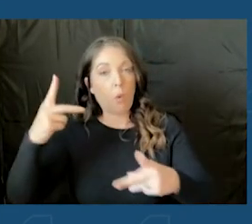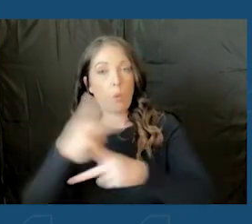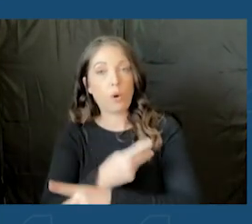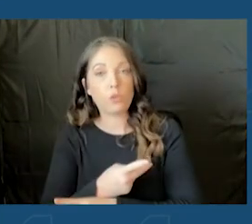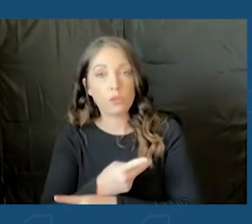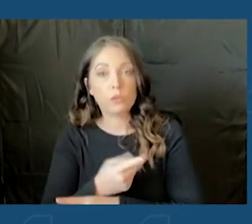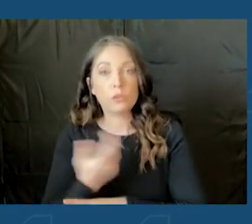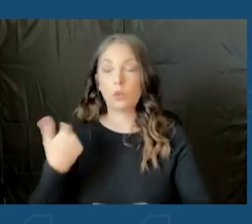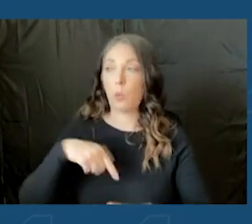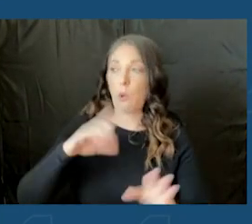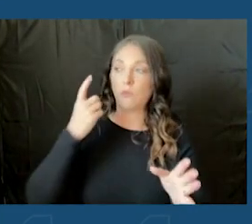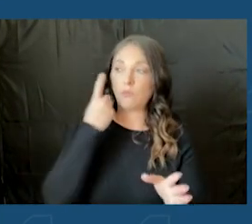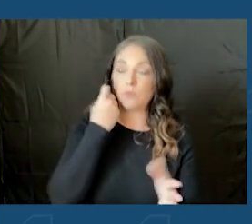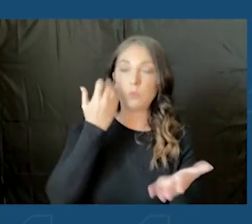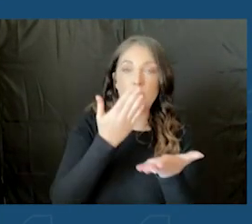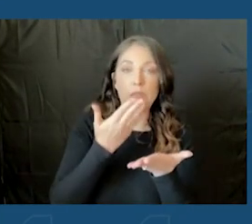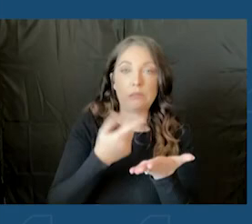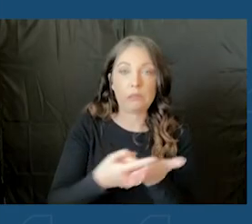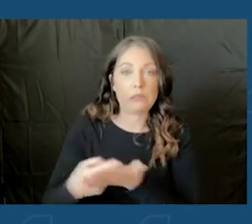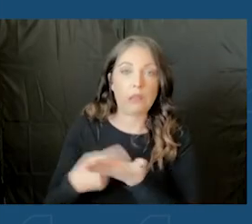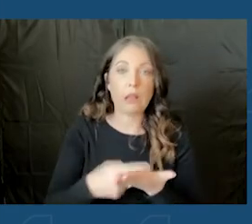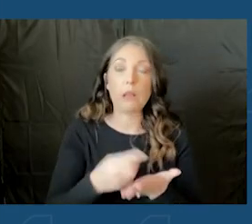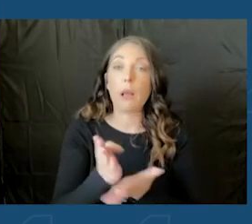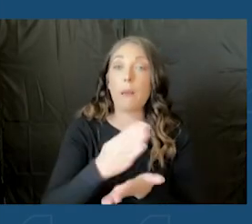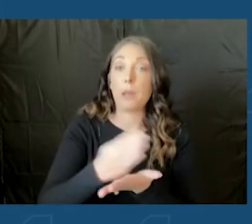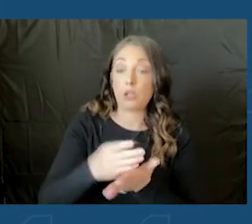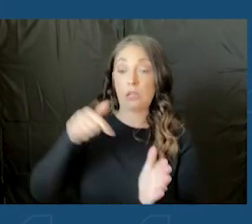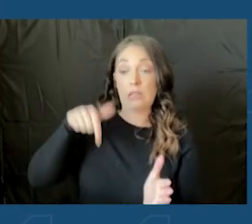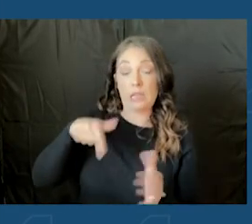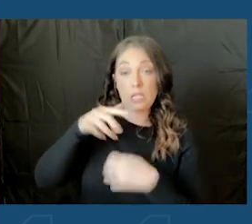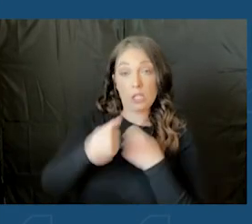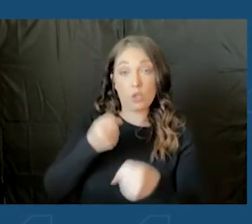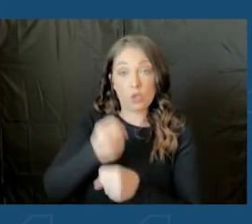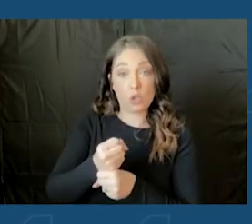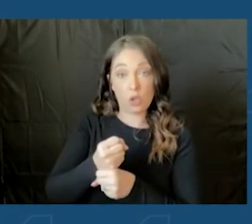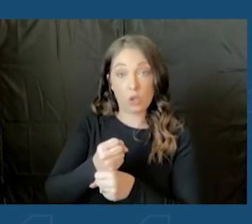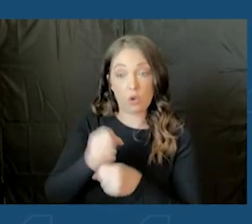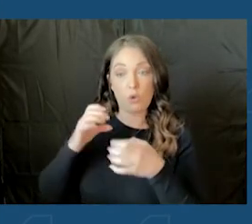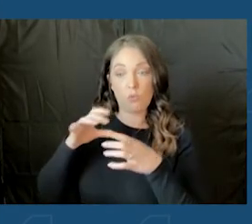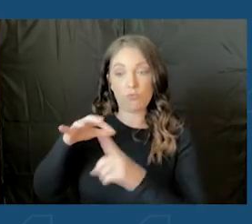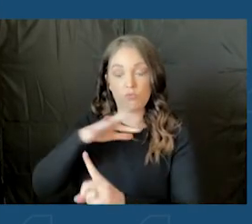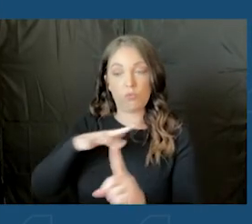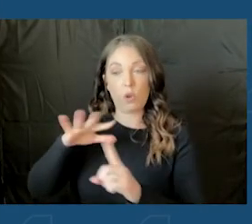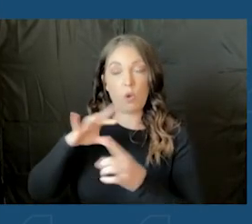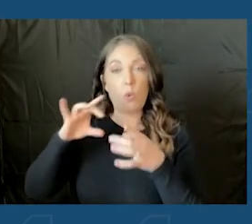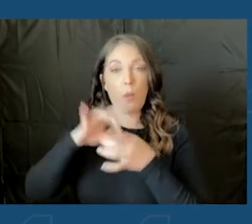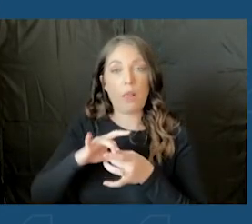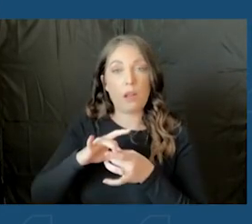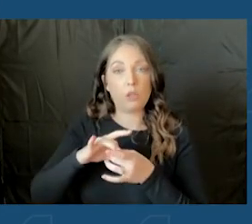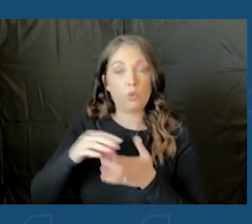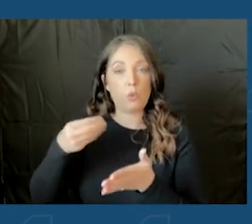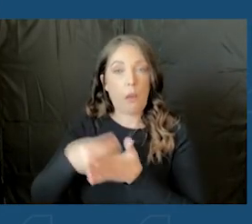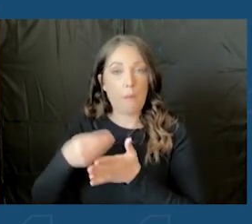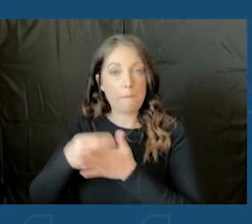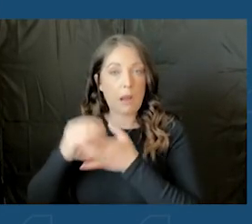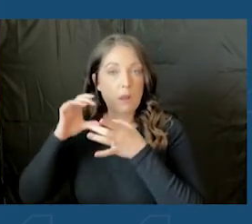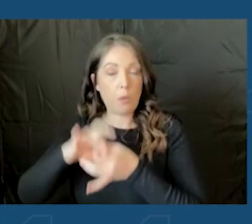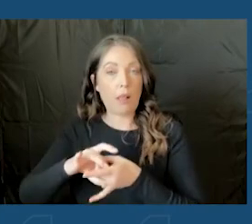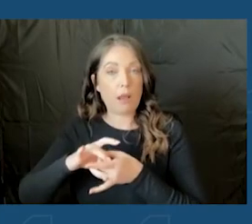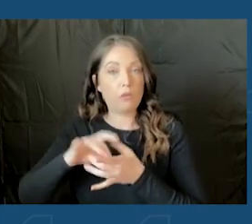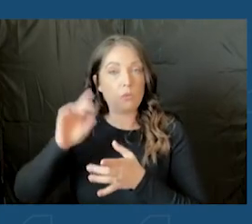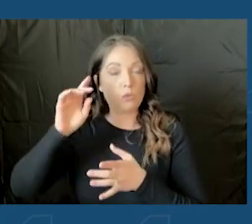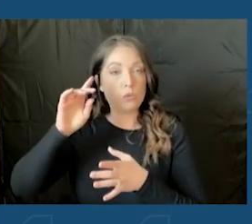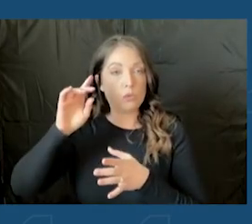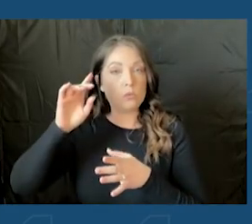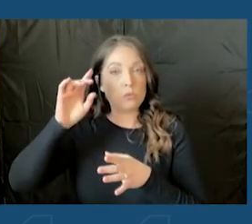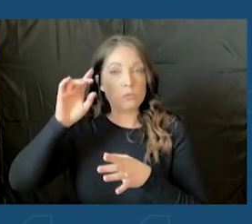this year in the context of the ability we had because of extraordinary money coming out of Washington tied to COVID relief,